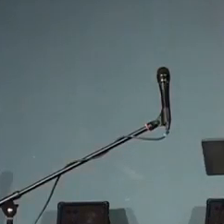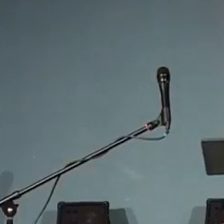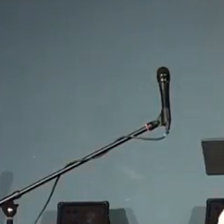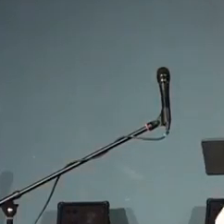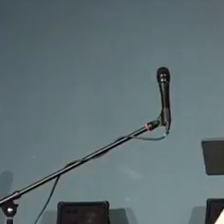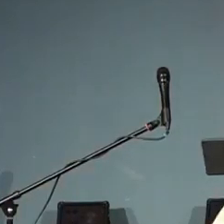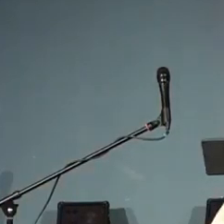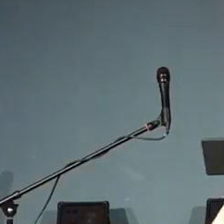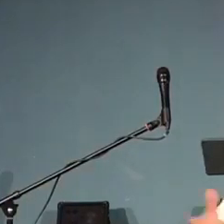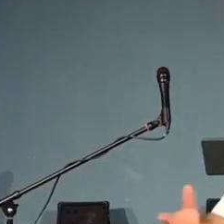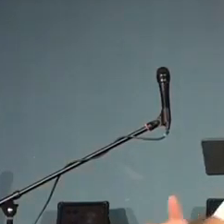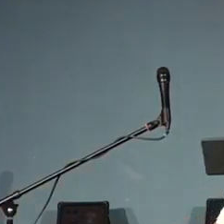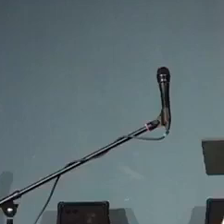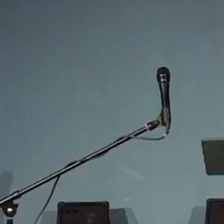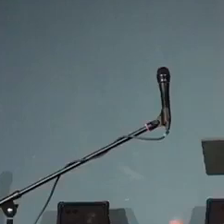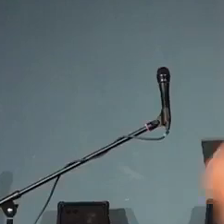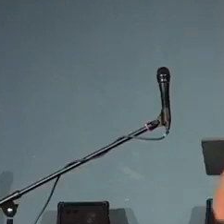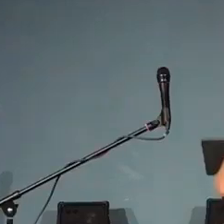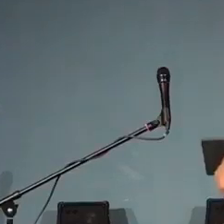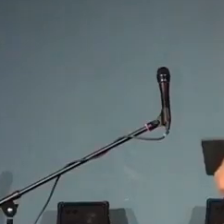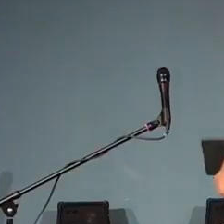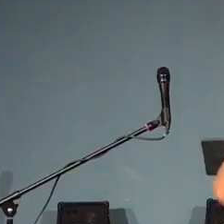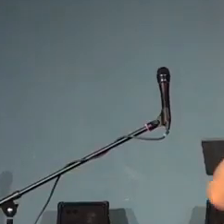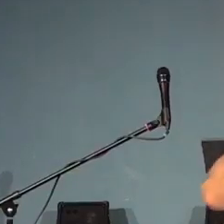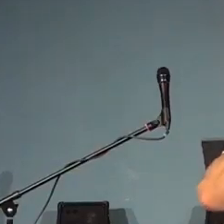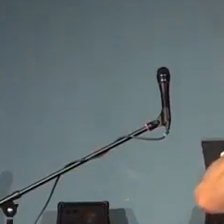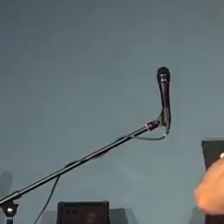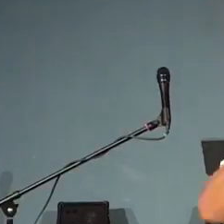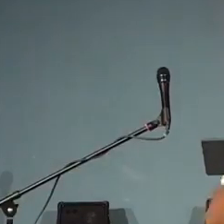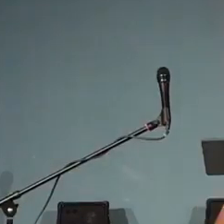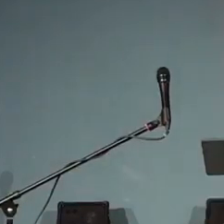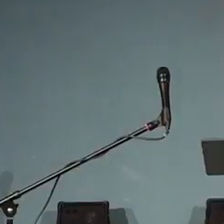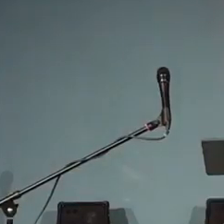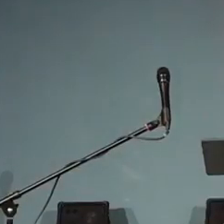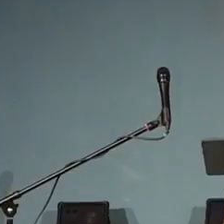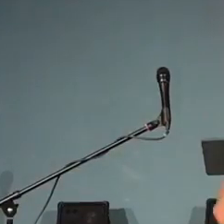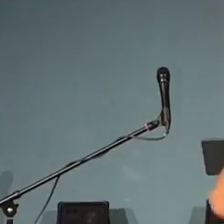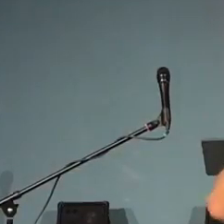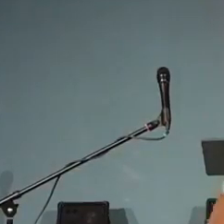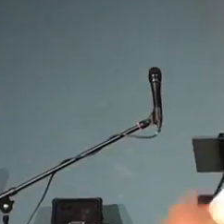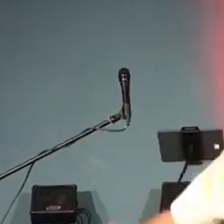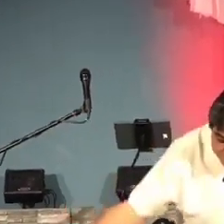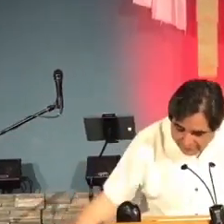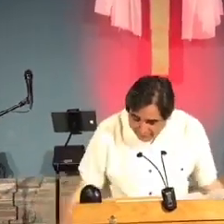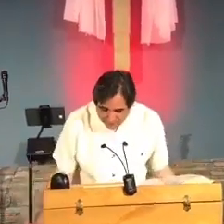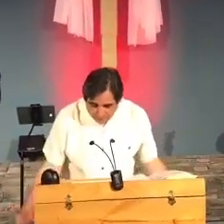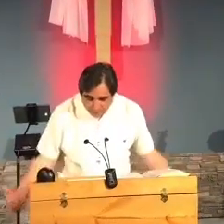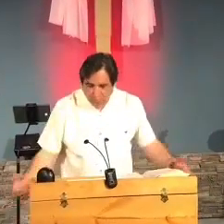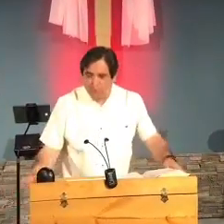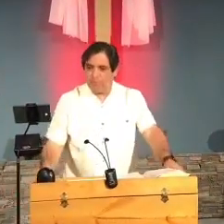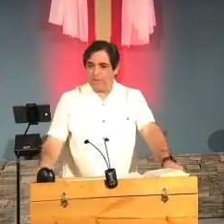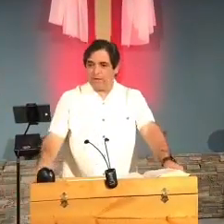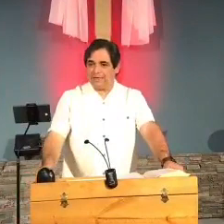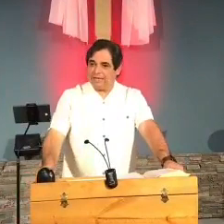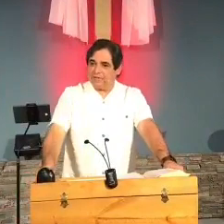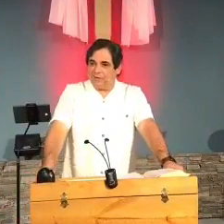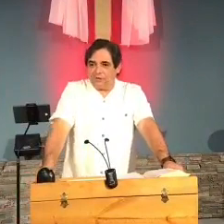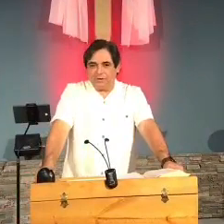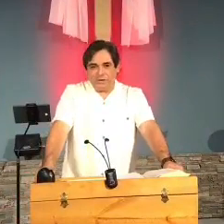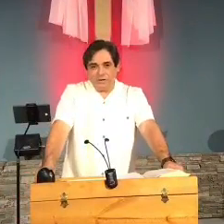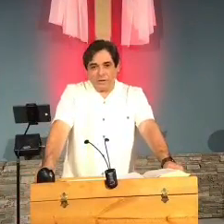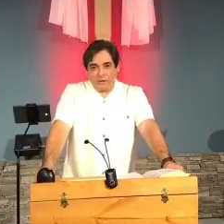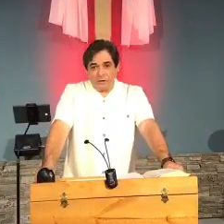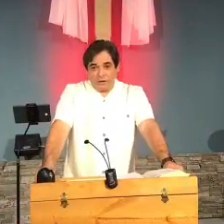Verse 15, I pray not that thou shouldest take them out of the world, but that thou shouldest keep them from